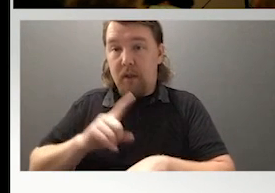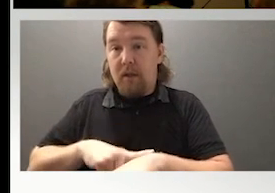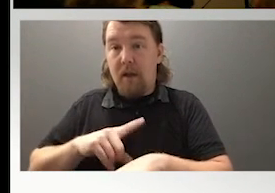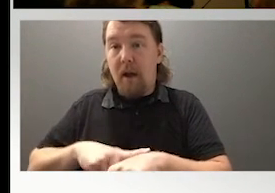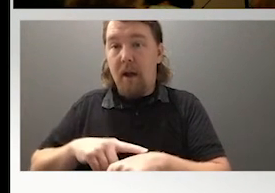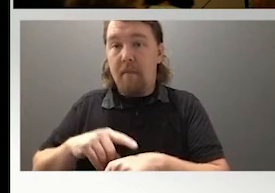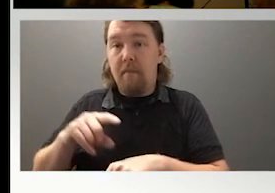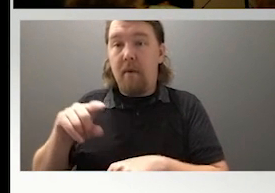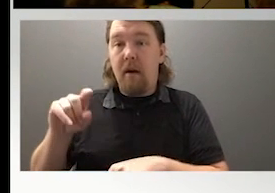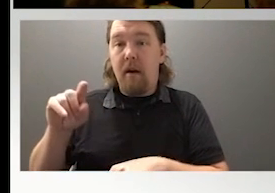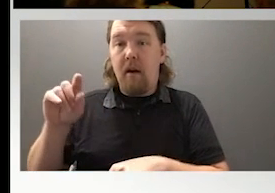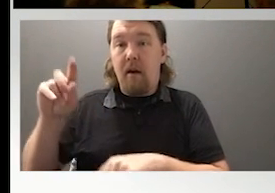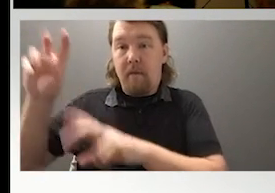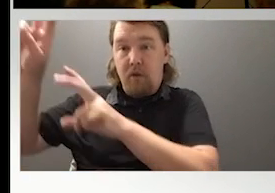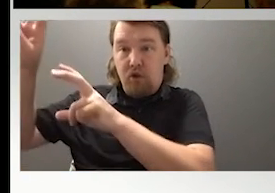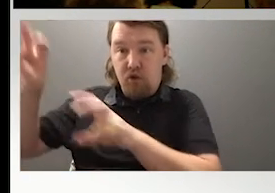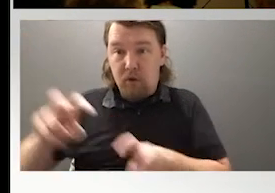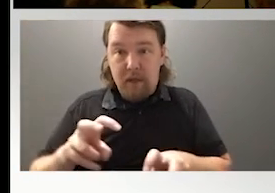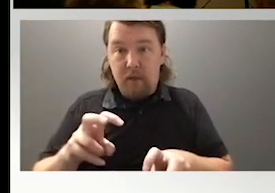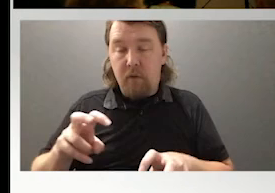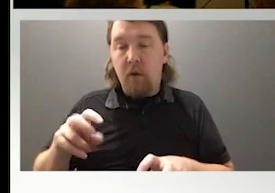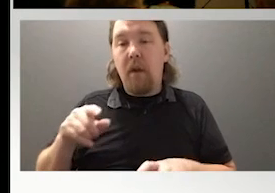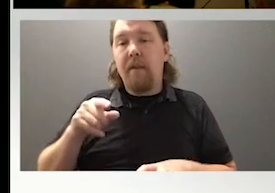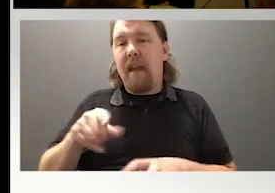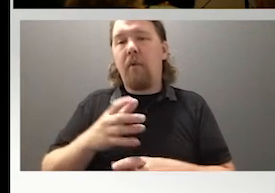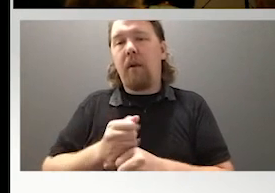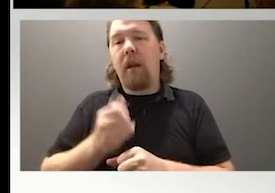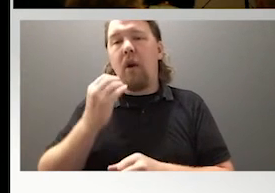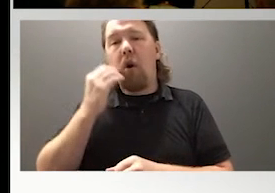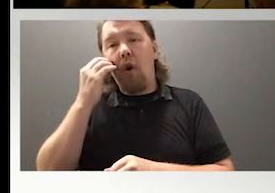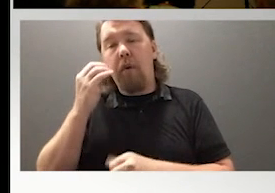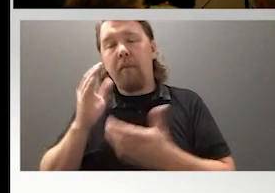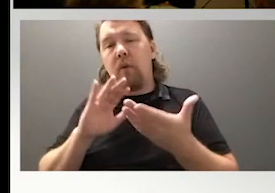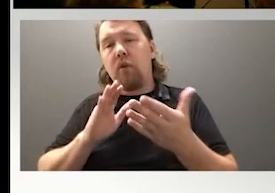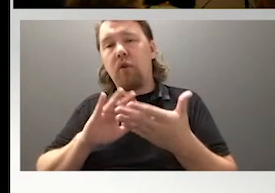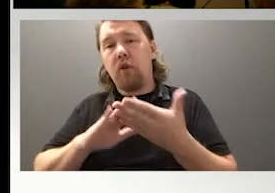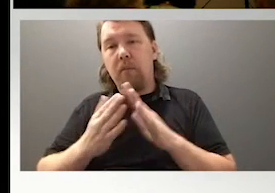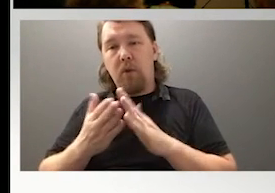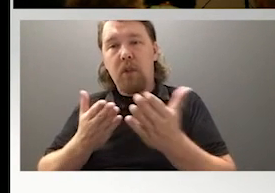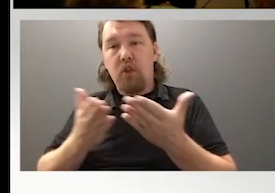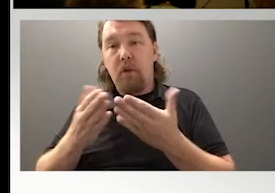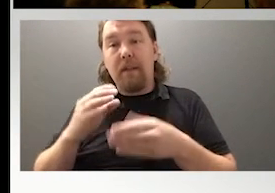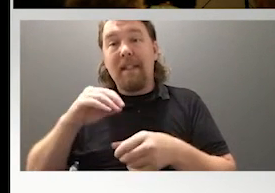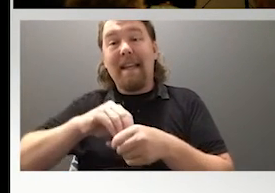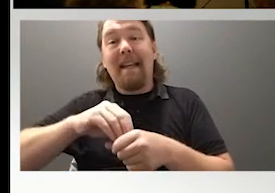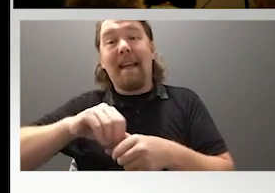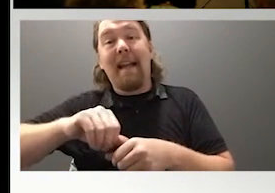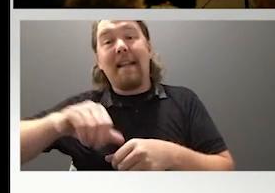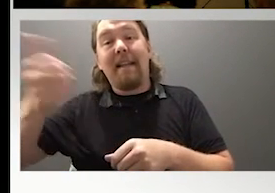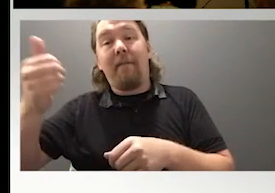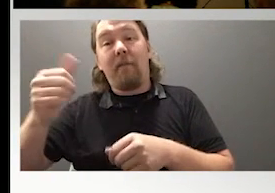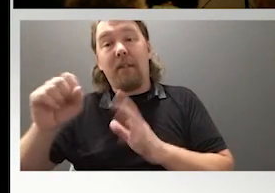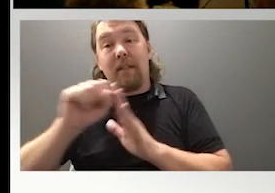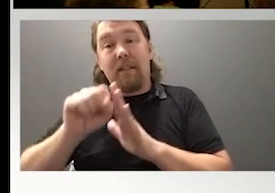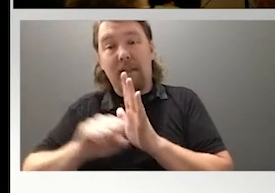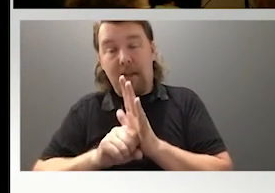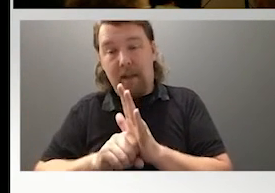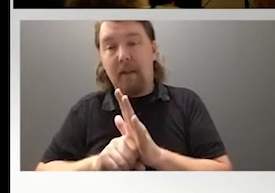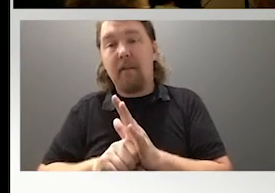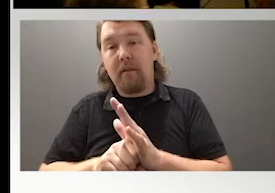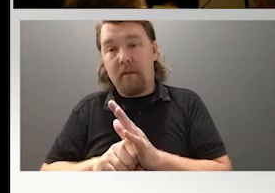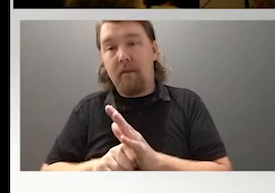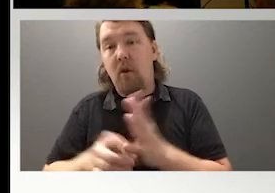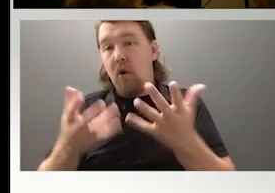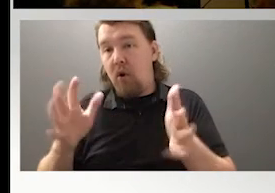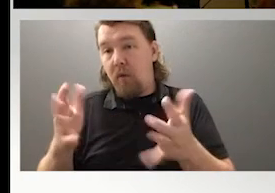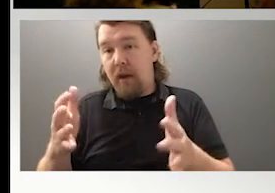transfer, the individual was receiving home and community-based services in another state. So if